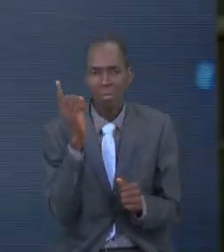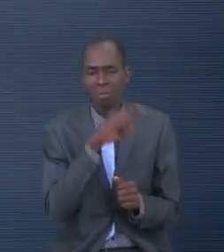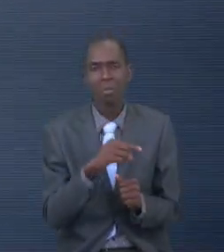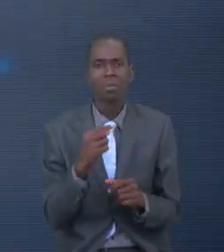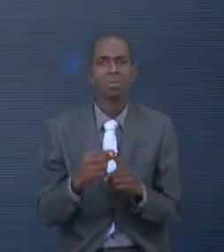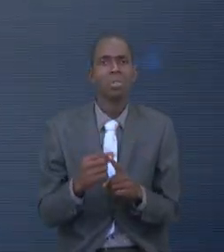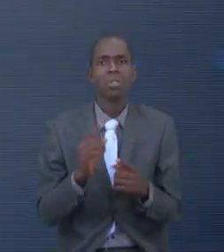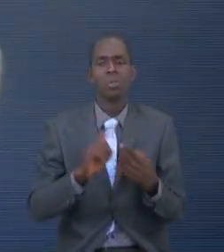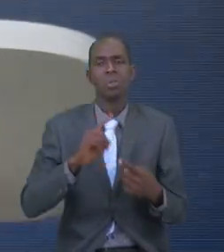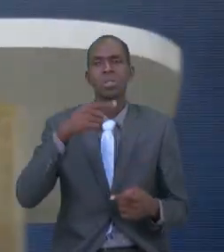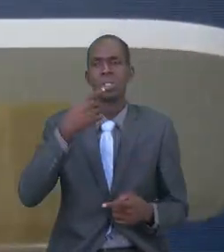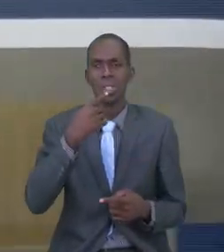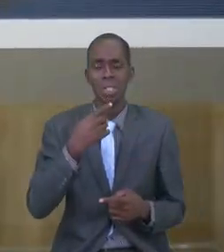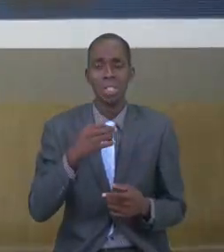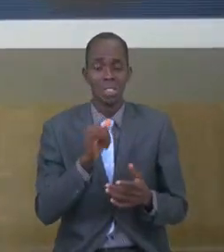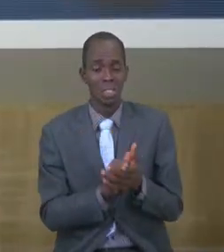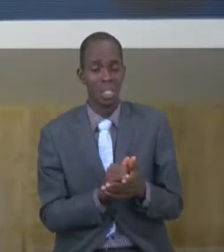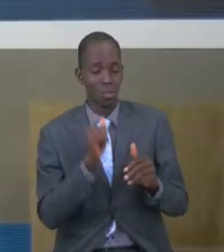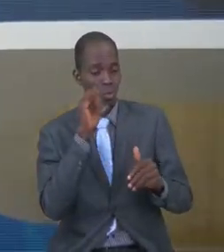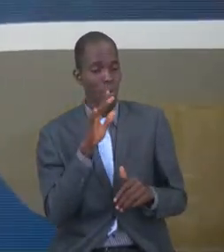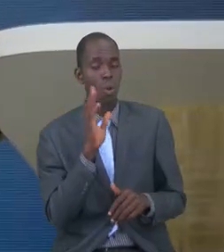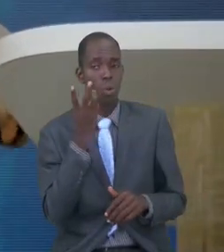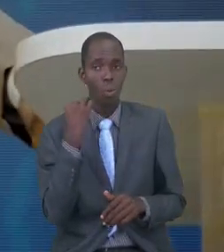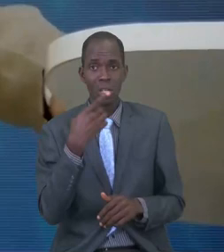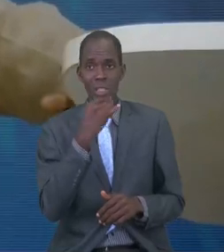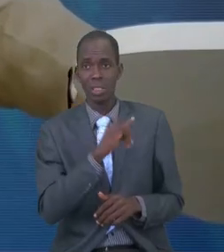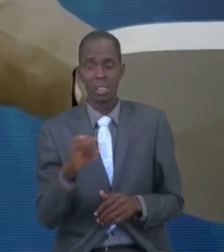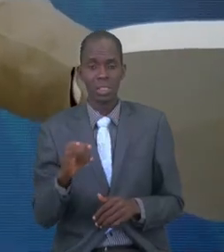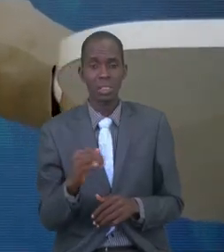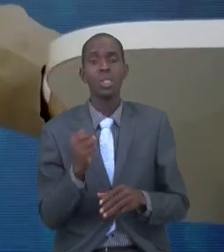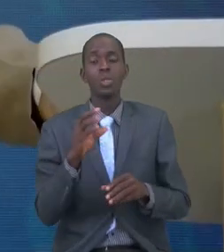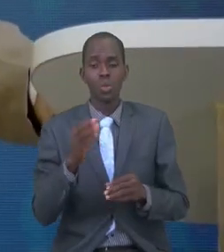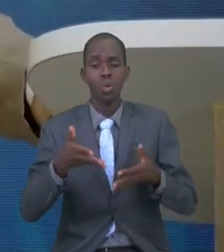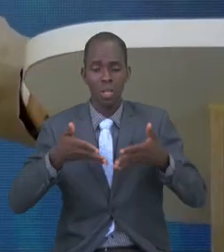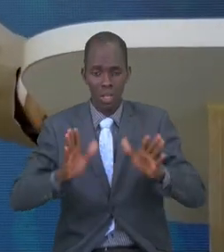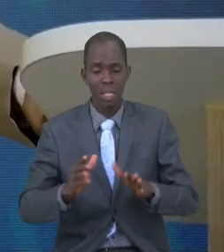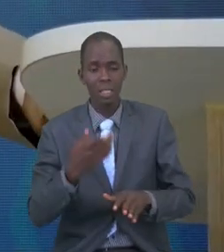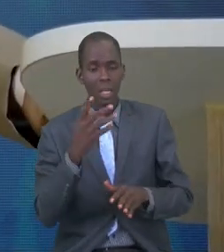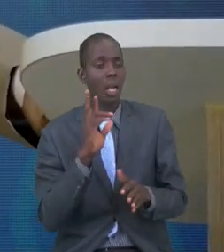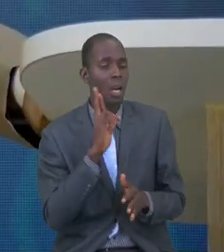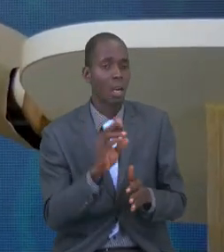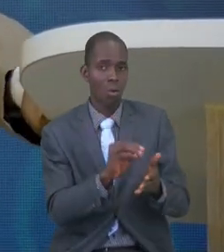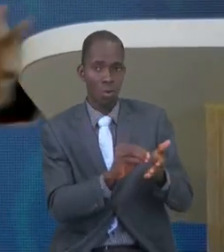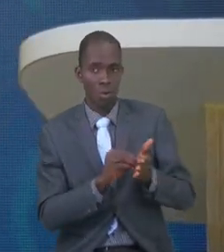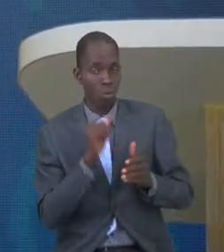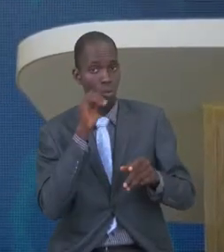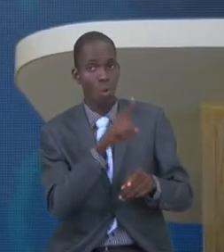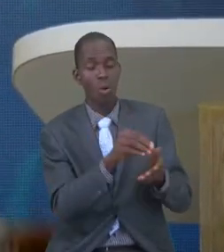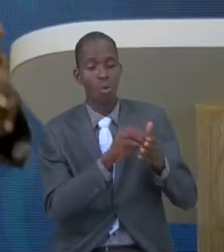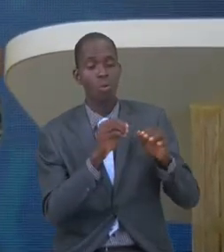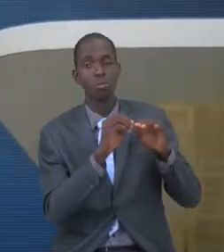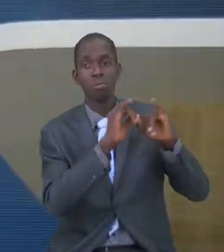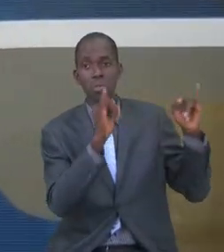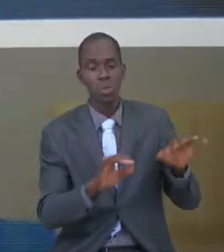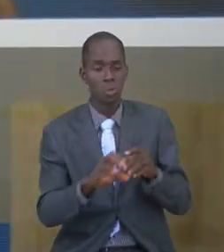say she was saying, so let the gods do to me and more